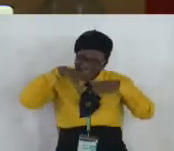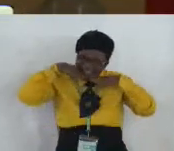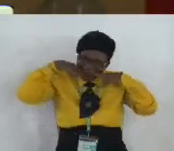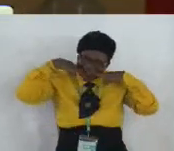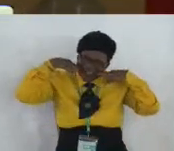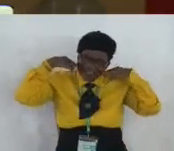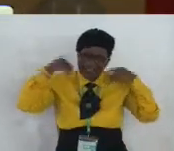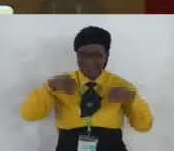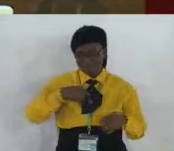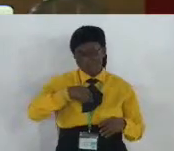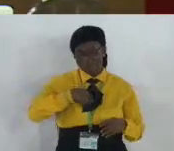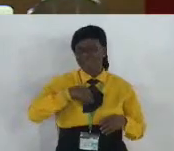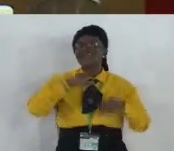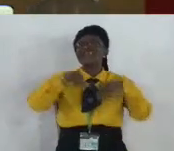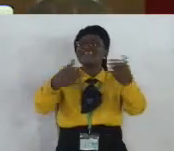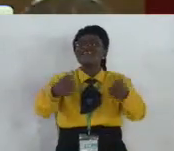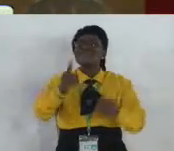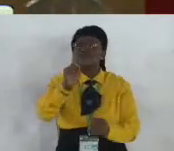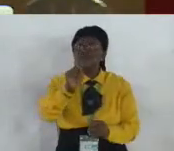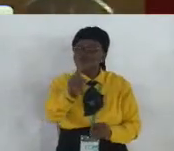laugh, I give you 2 years visa."